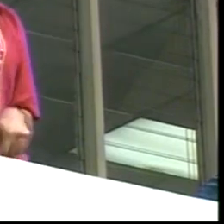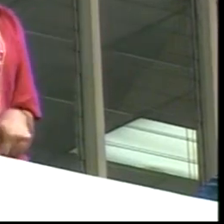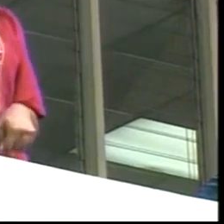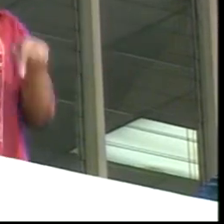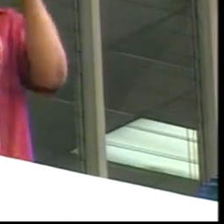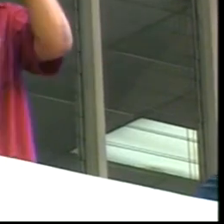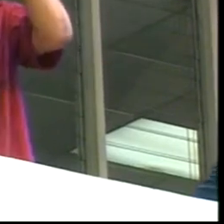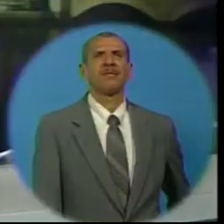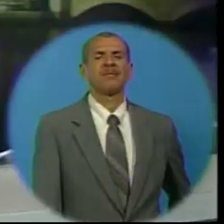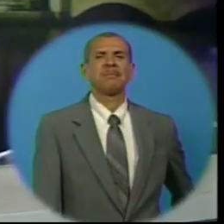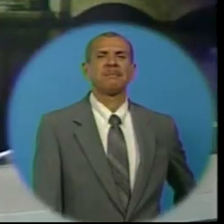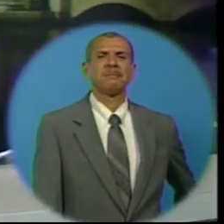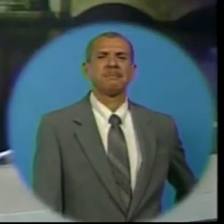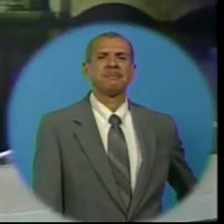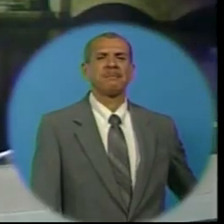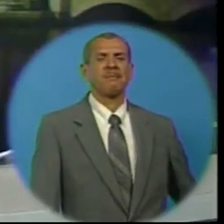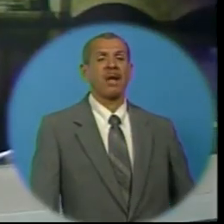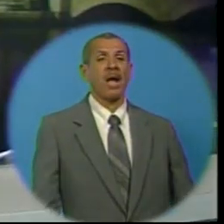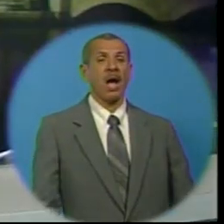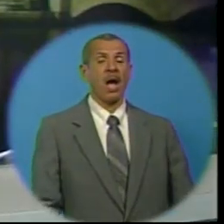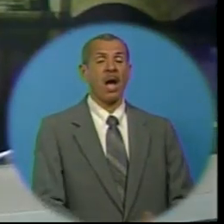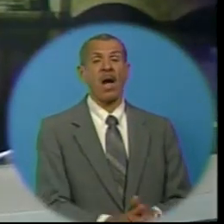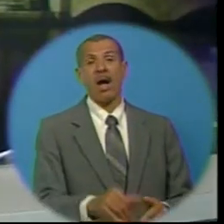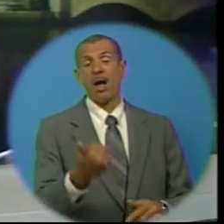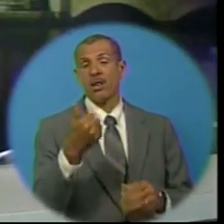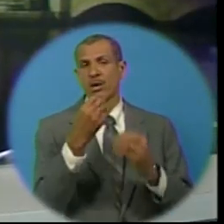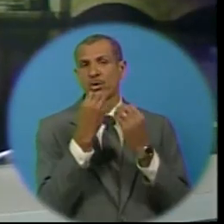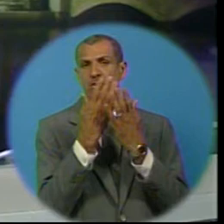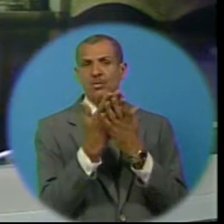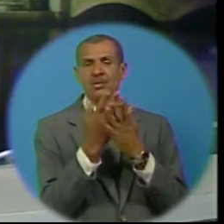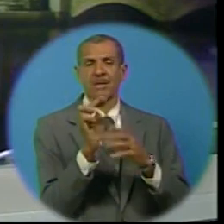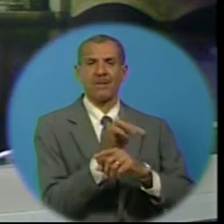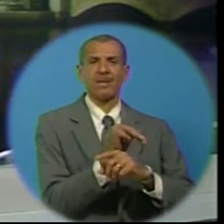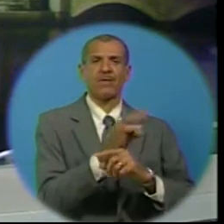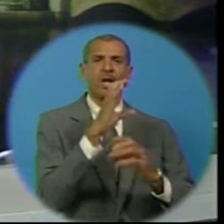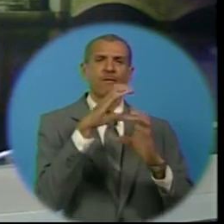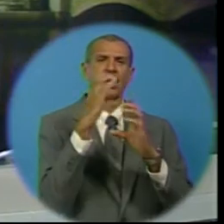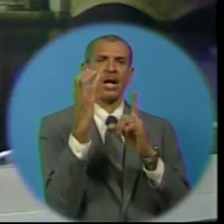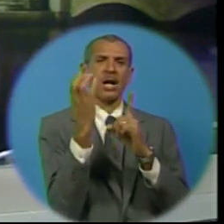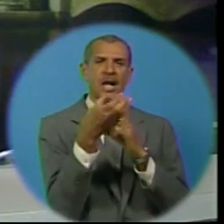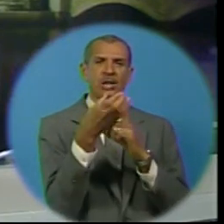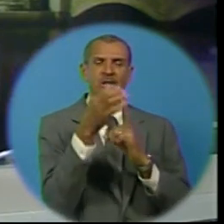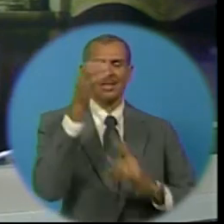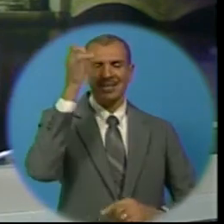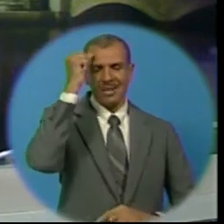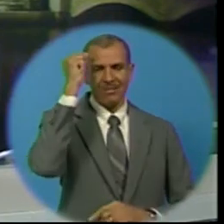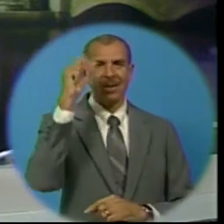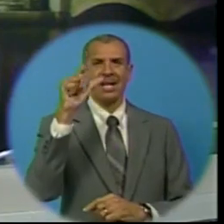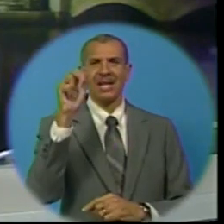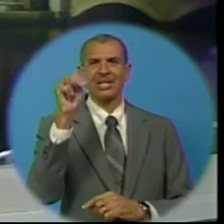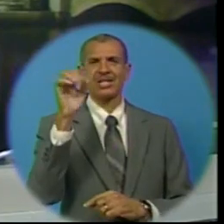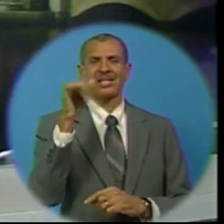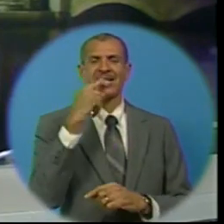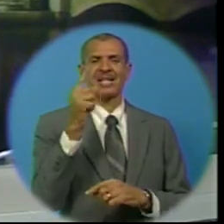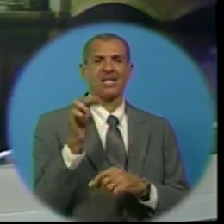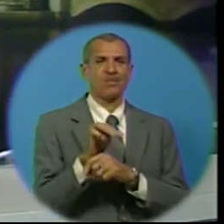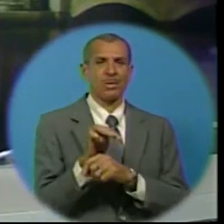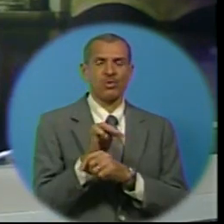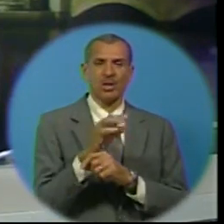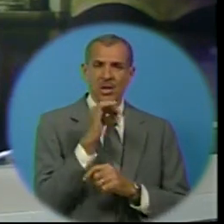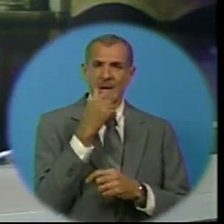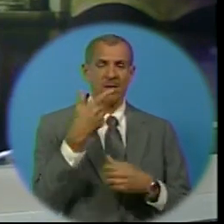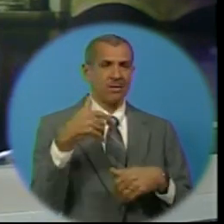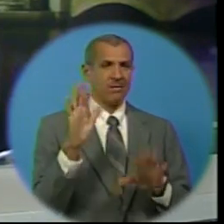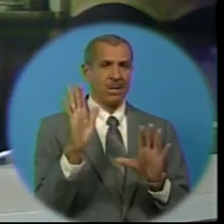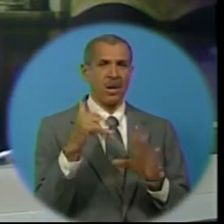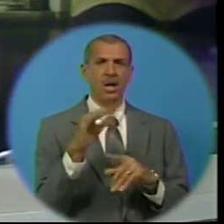right. Well, in other news now, the Minister of Culture, Stephen Lashley, says that his ministry has not given up